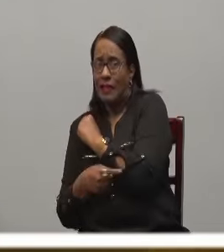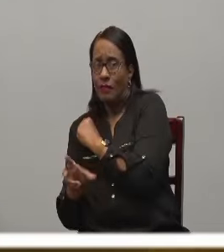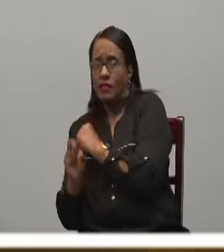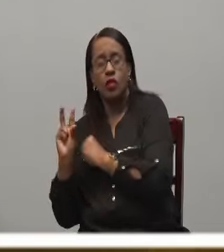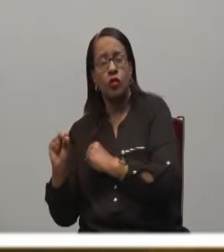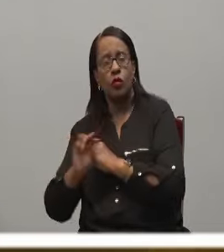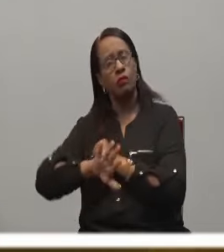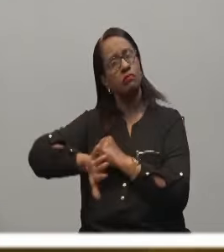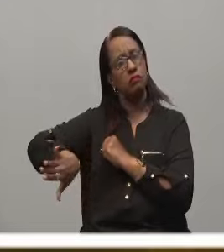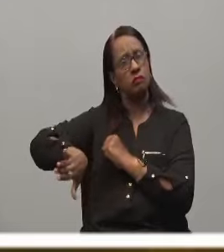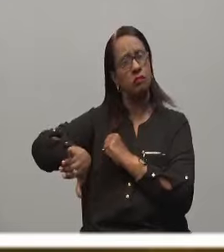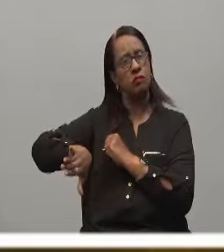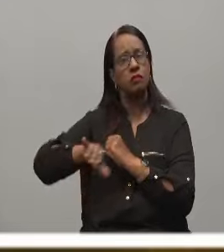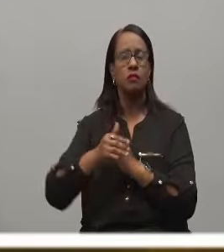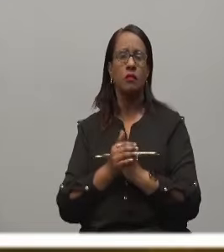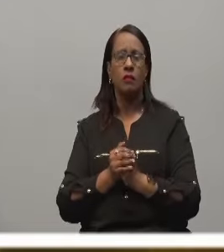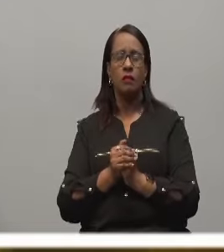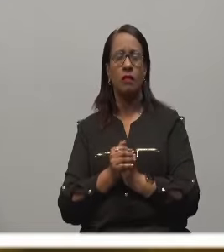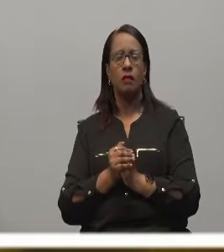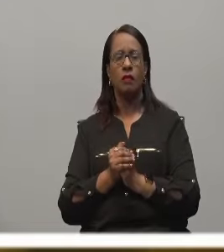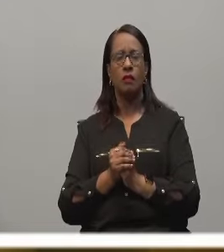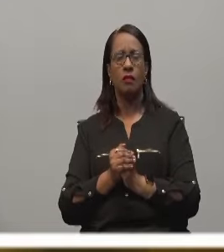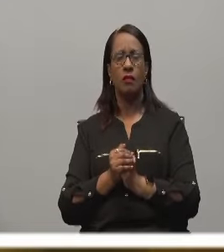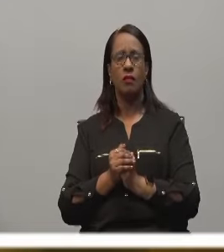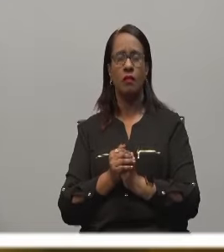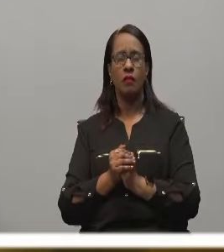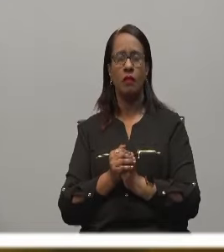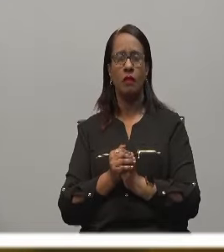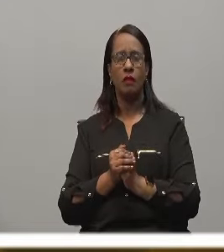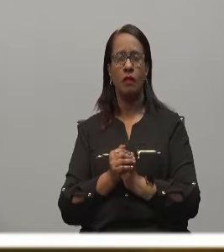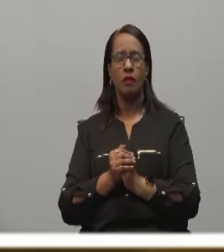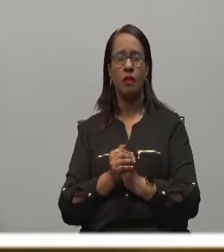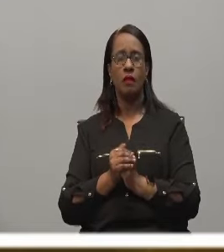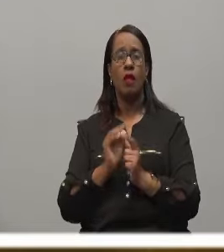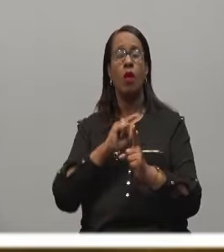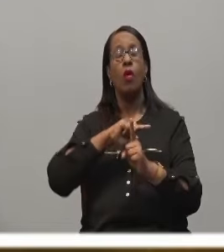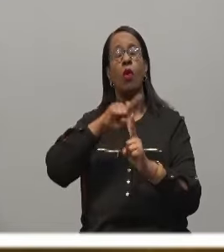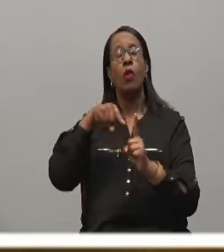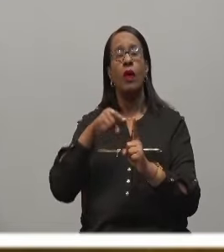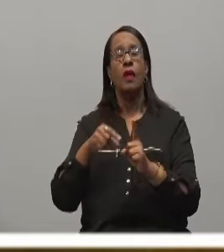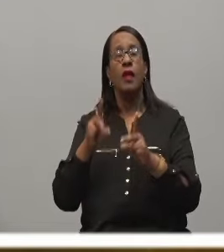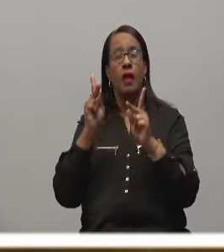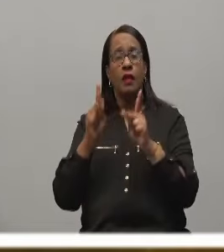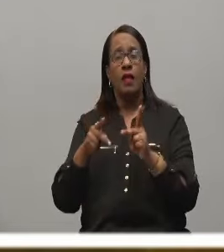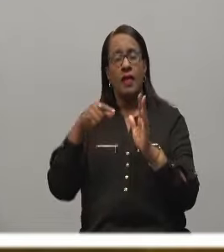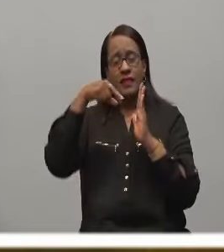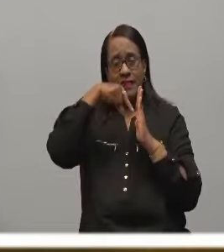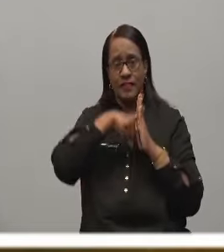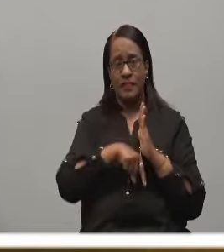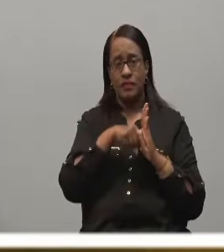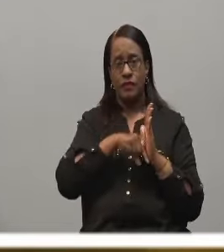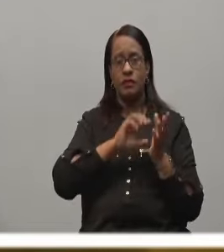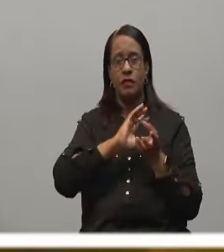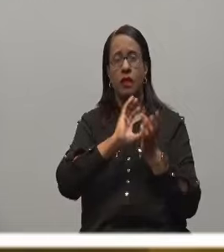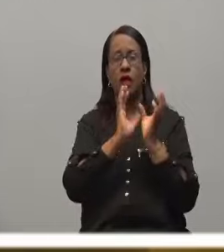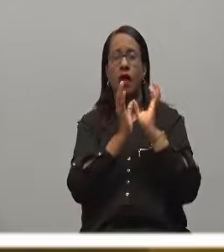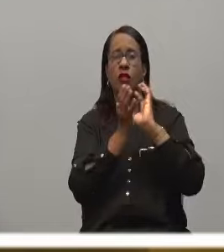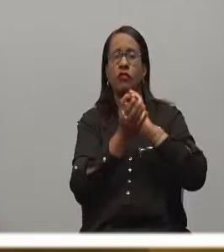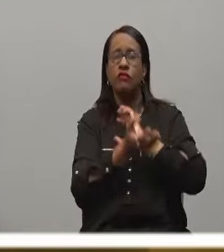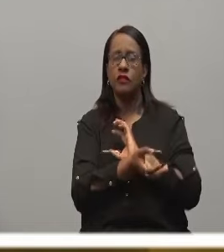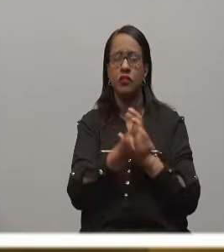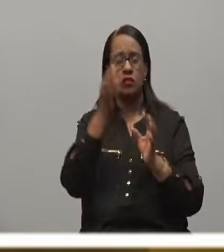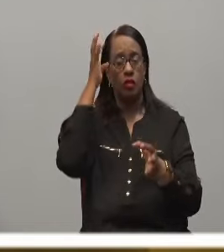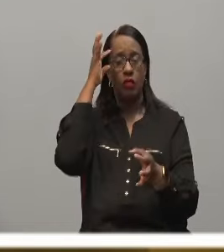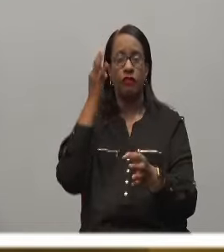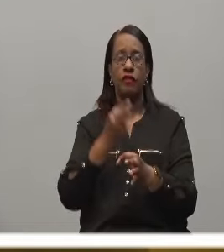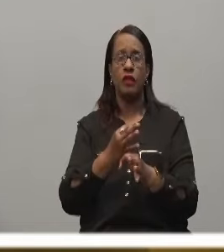Anytime someone has a deep conversion and starts moving towards God,